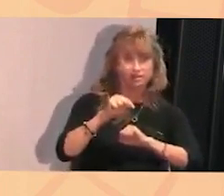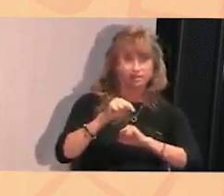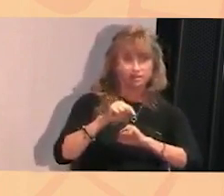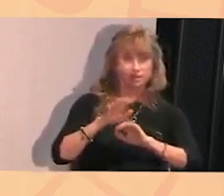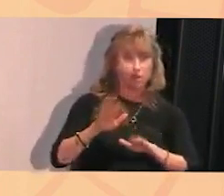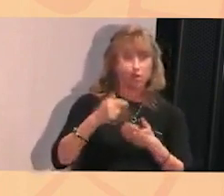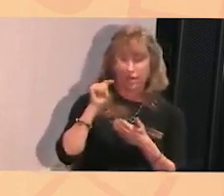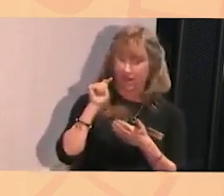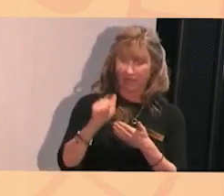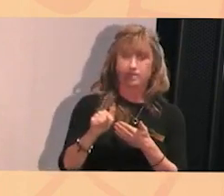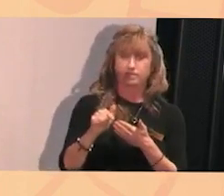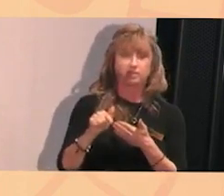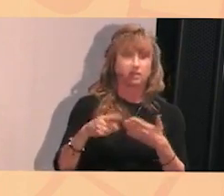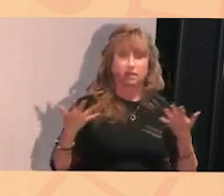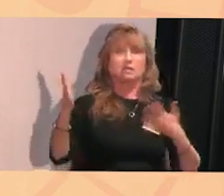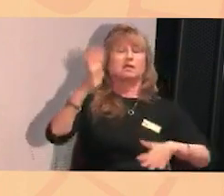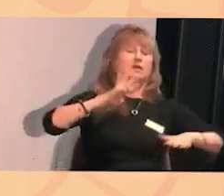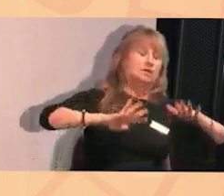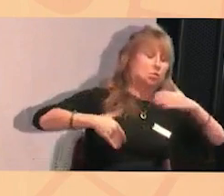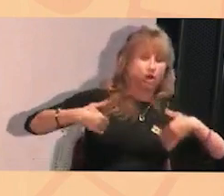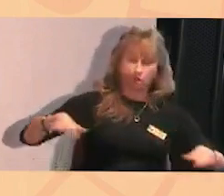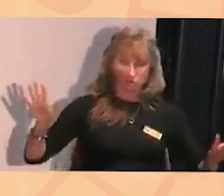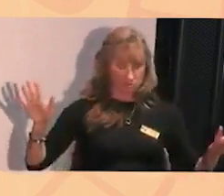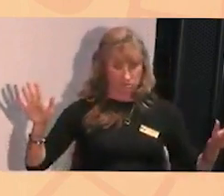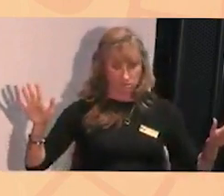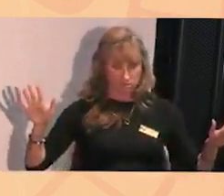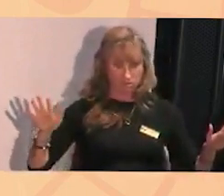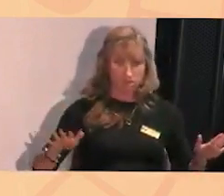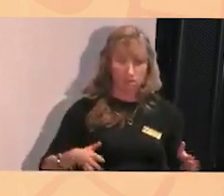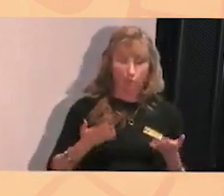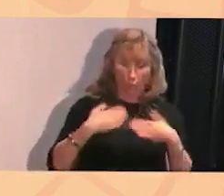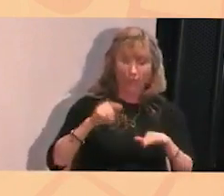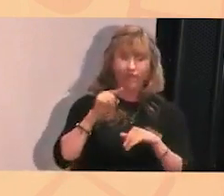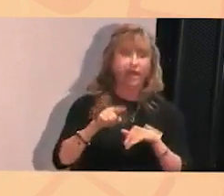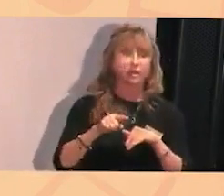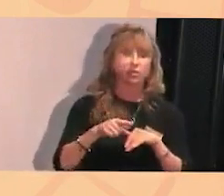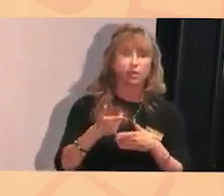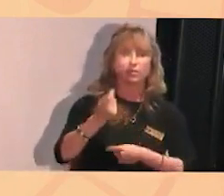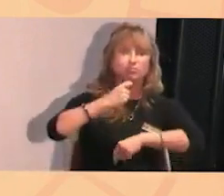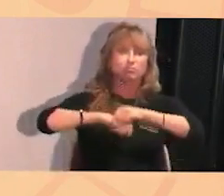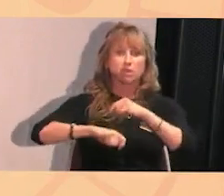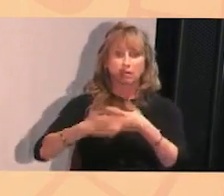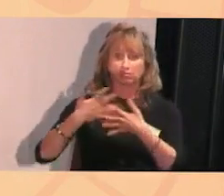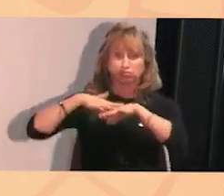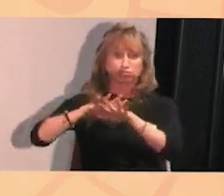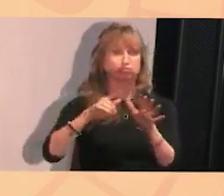it, we are awash. Without it, we are truly assimilated. And I want to ask you the question, how many of you are